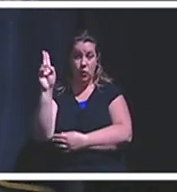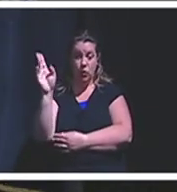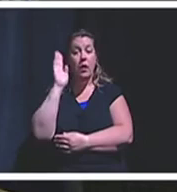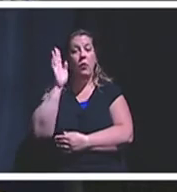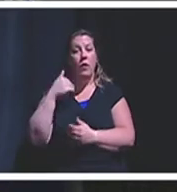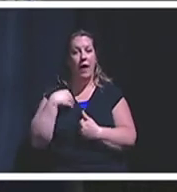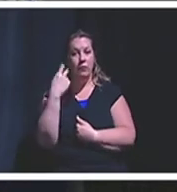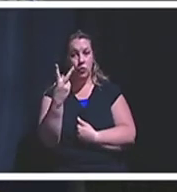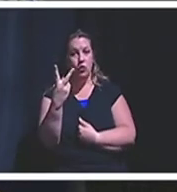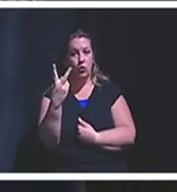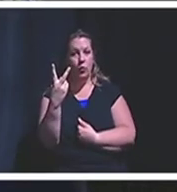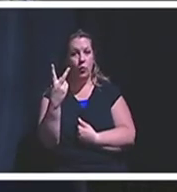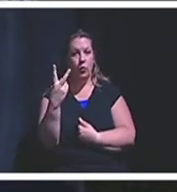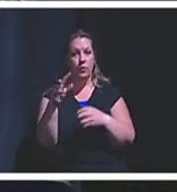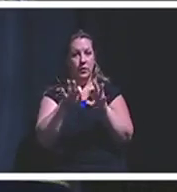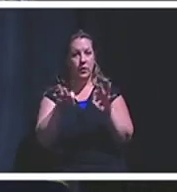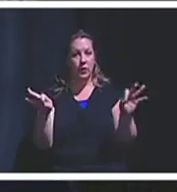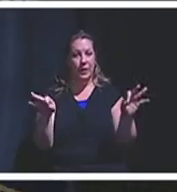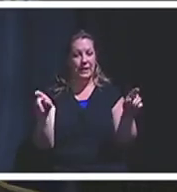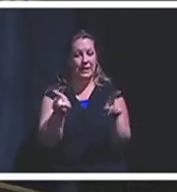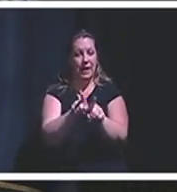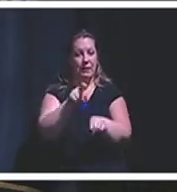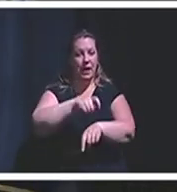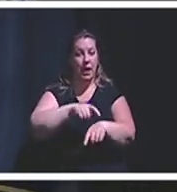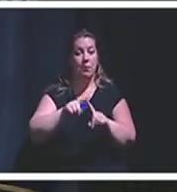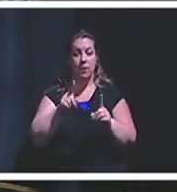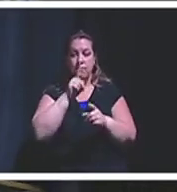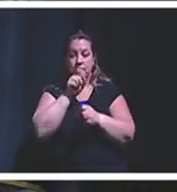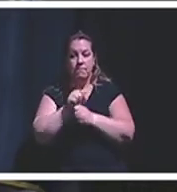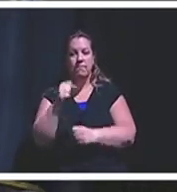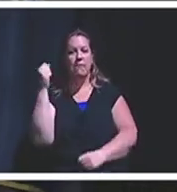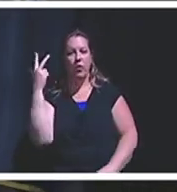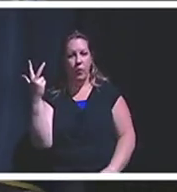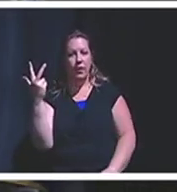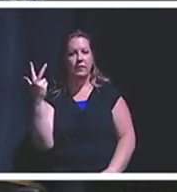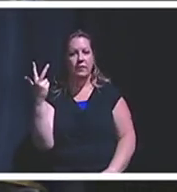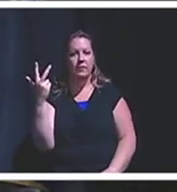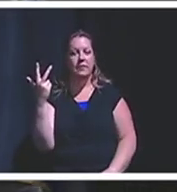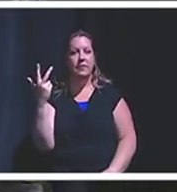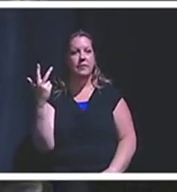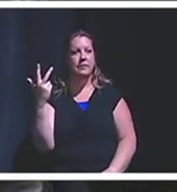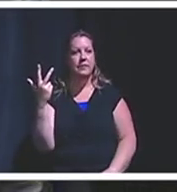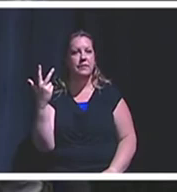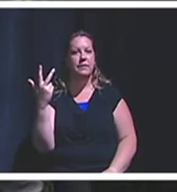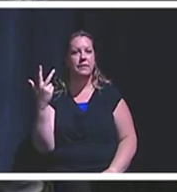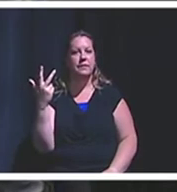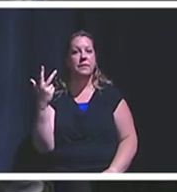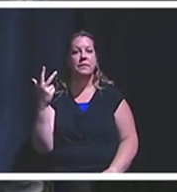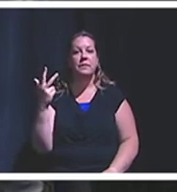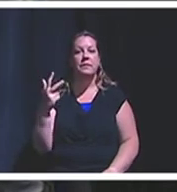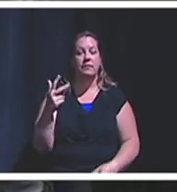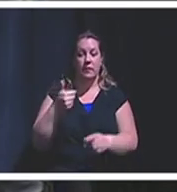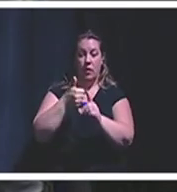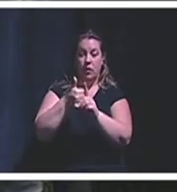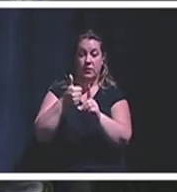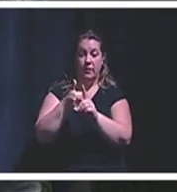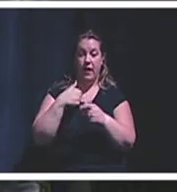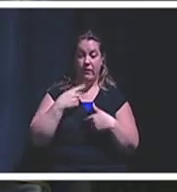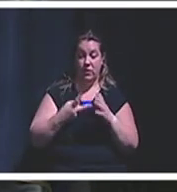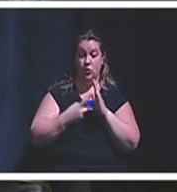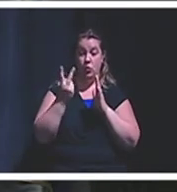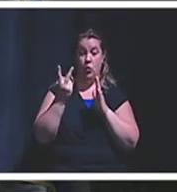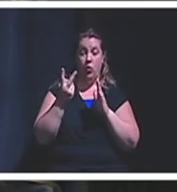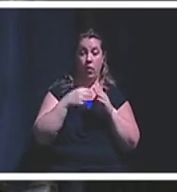degrees simultaneously, but 3 degrees. She was admitted in the dual admission